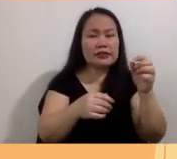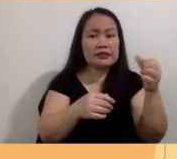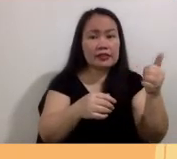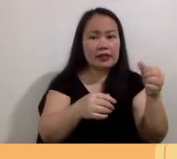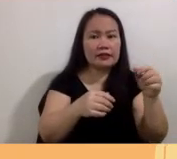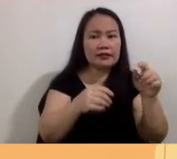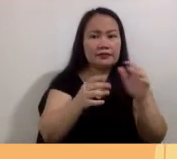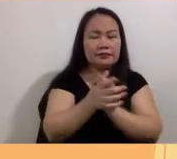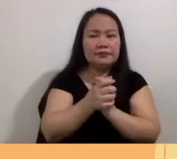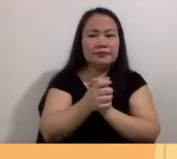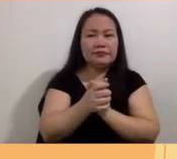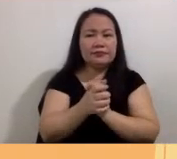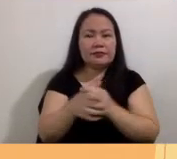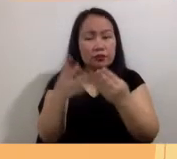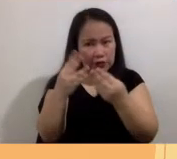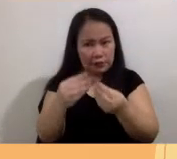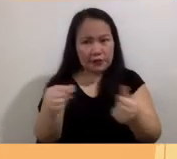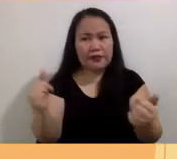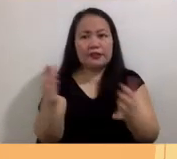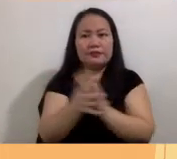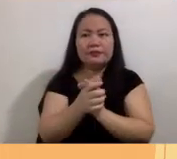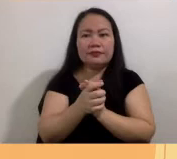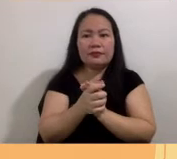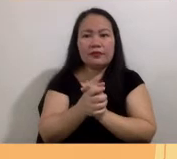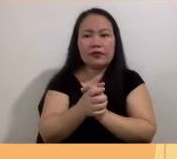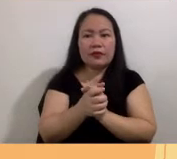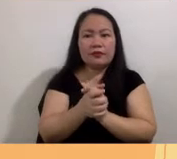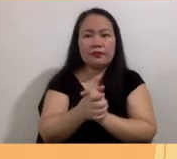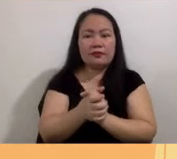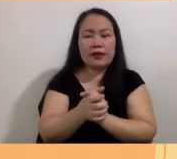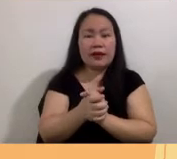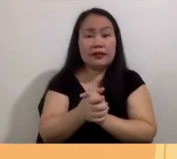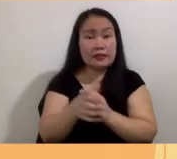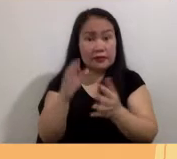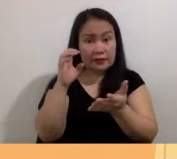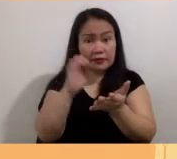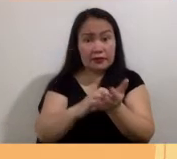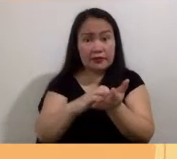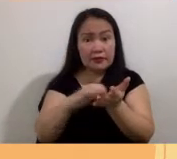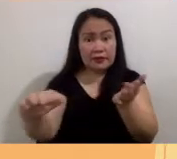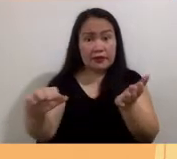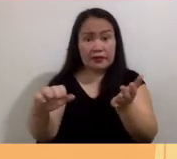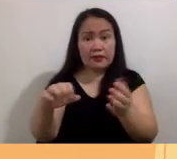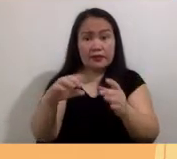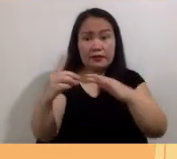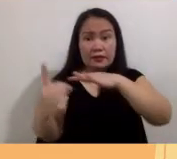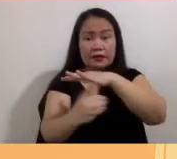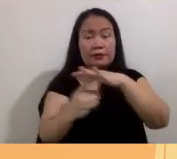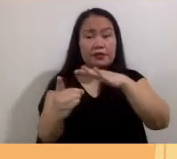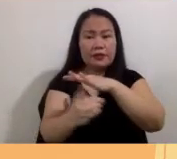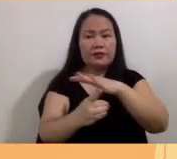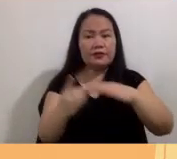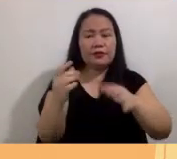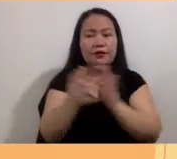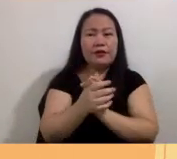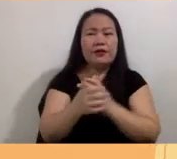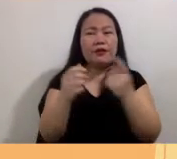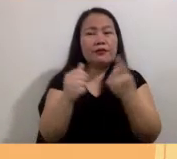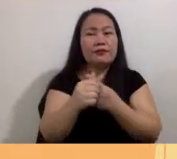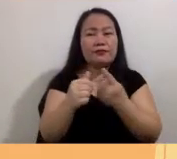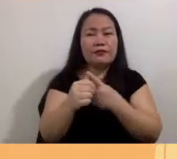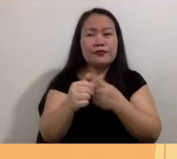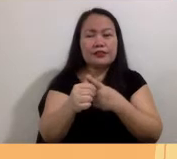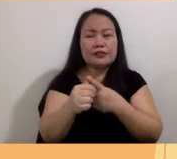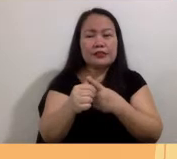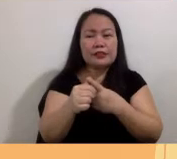plus 10. So, let us simplify by eliminating the denominator. But first, remove